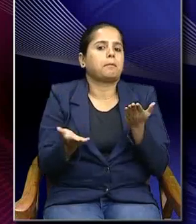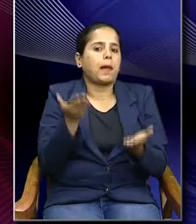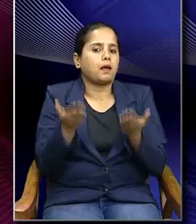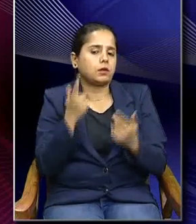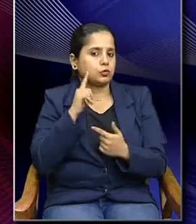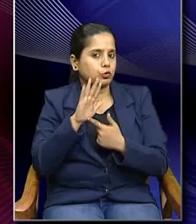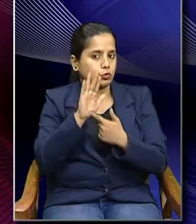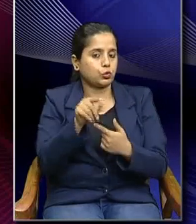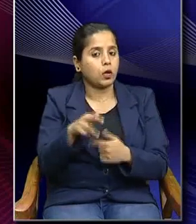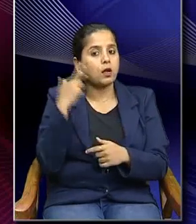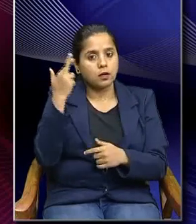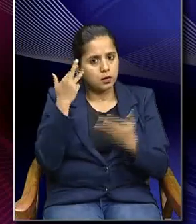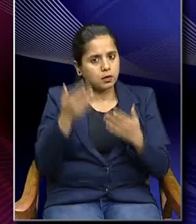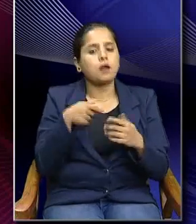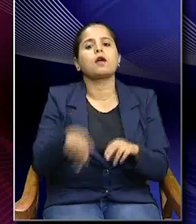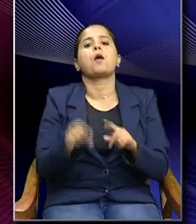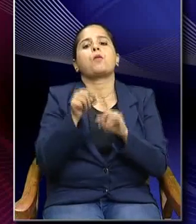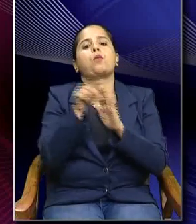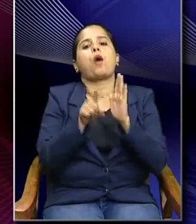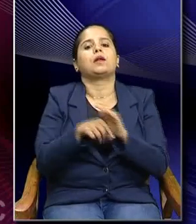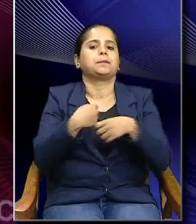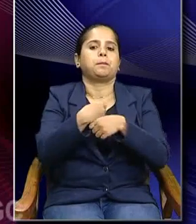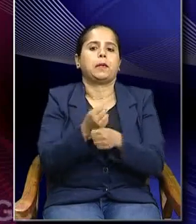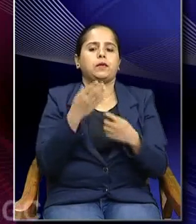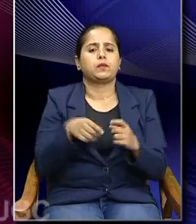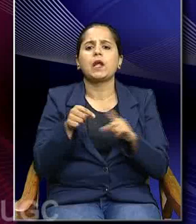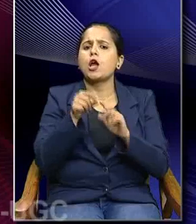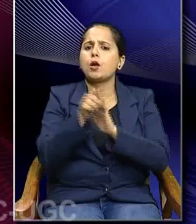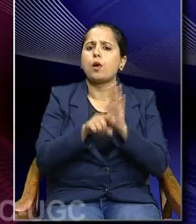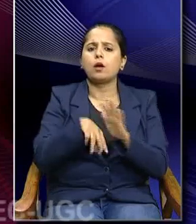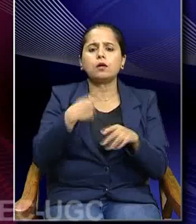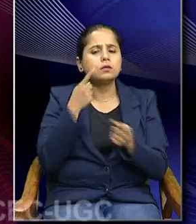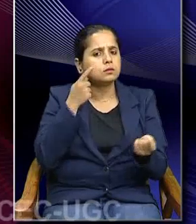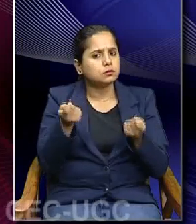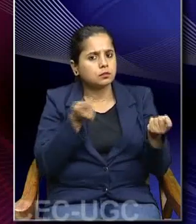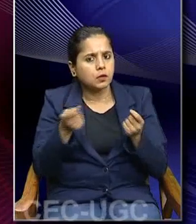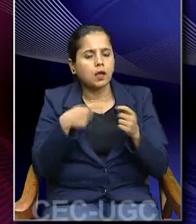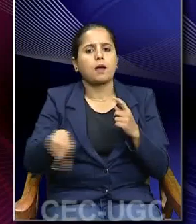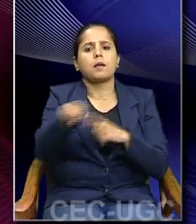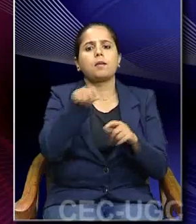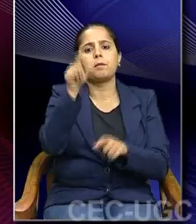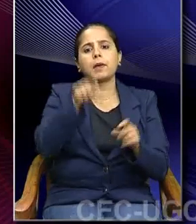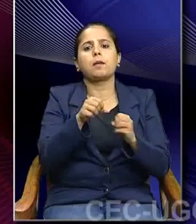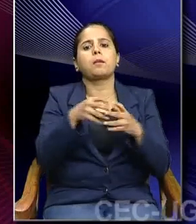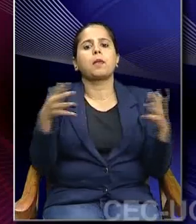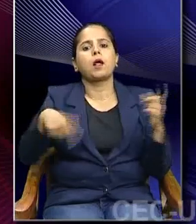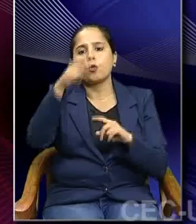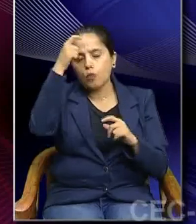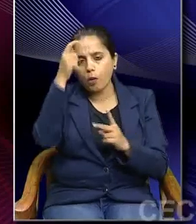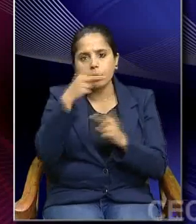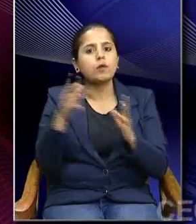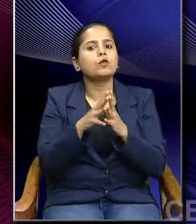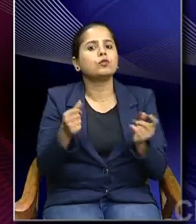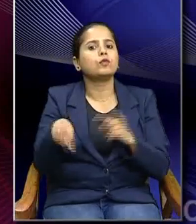therefore policies are framed. Policies tend to regulate perceived population problems